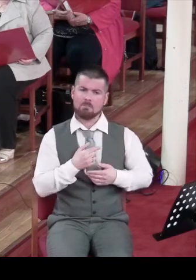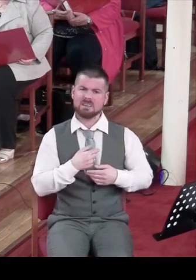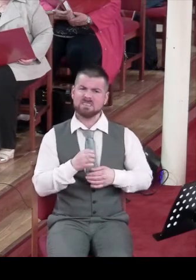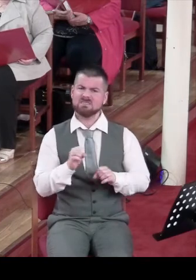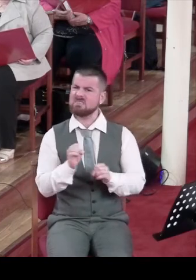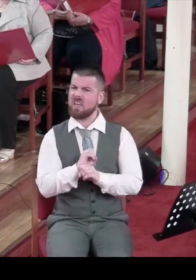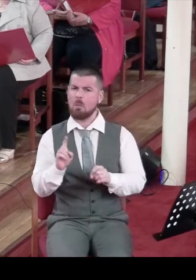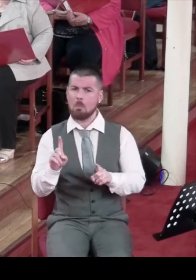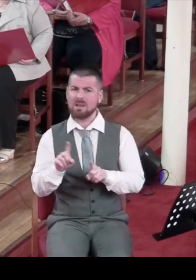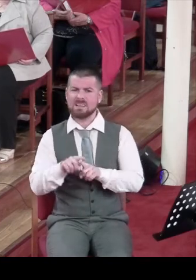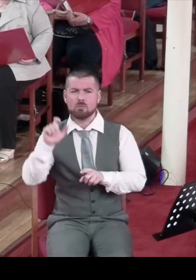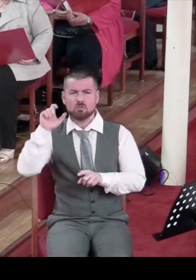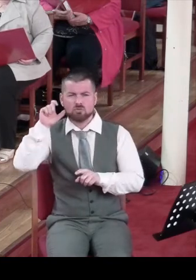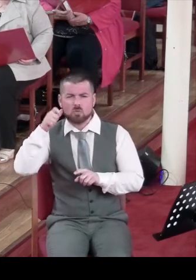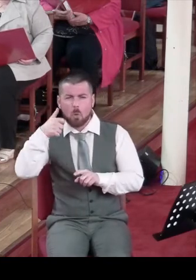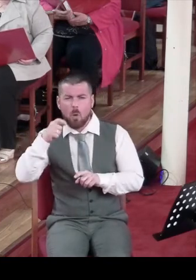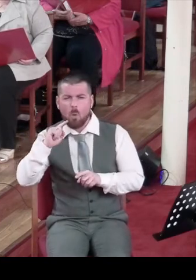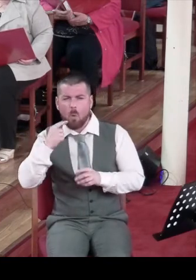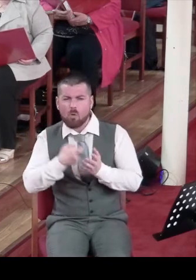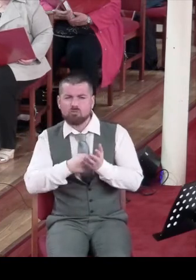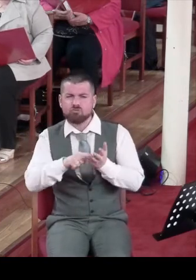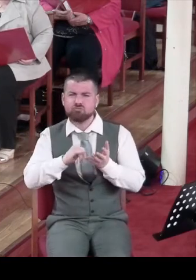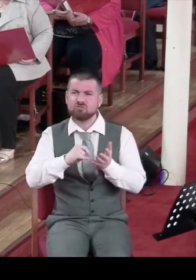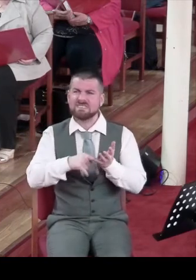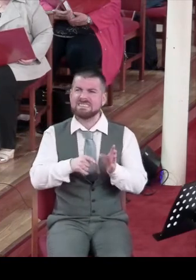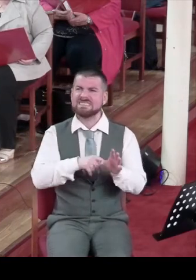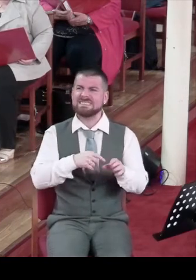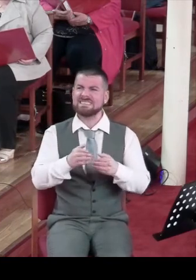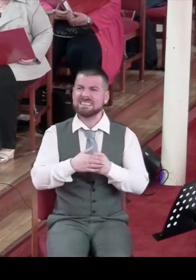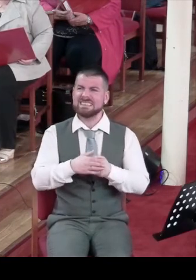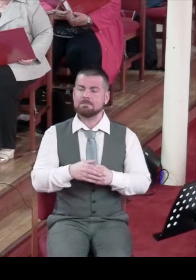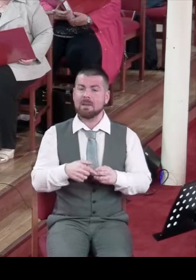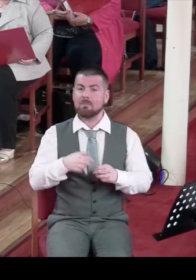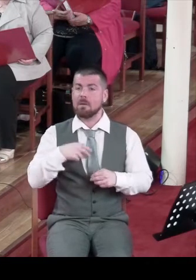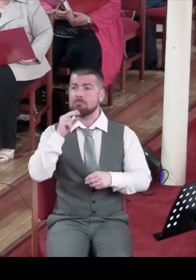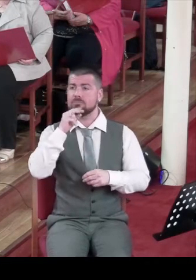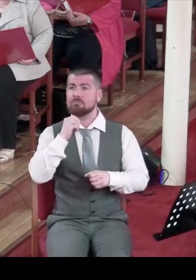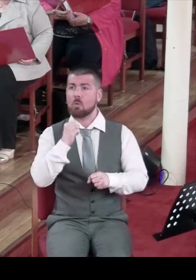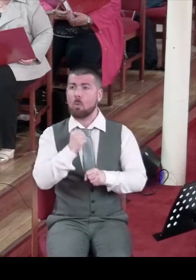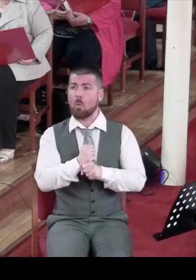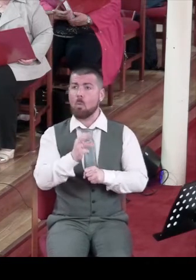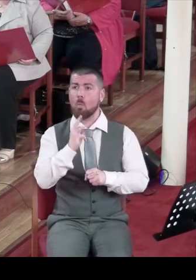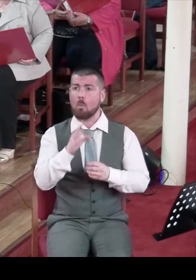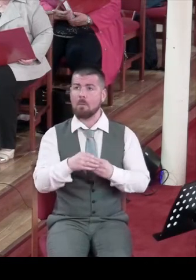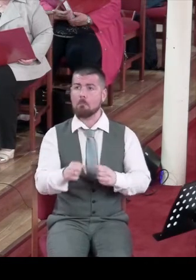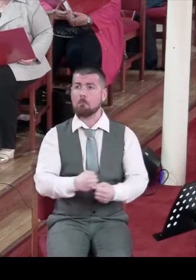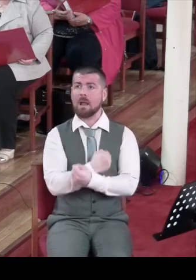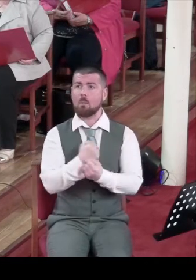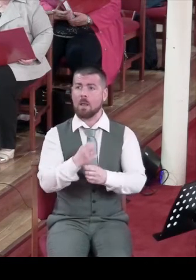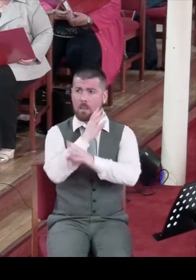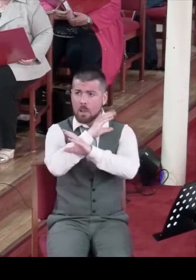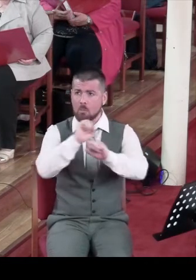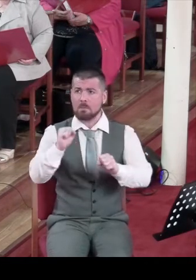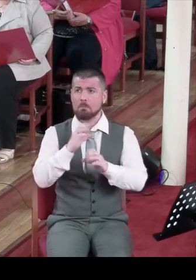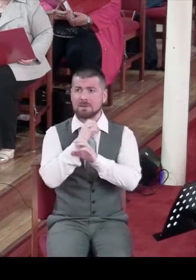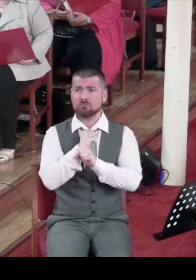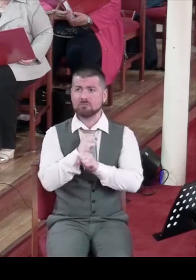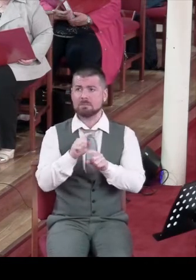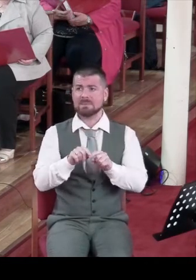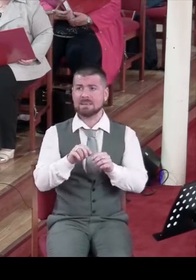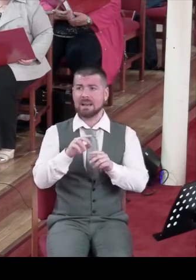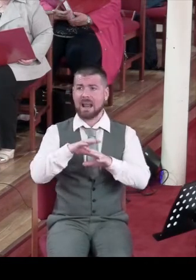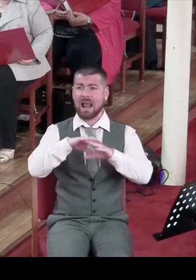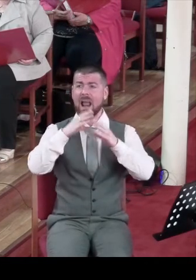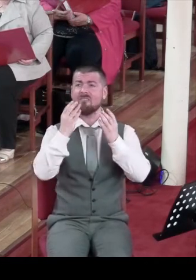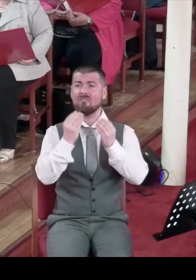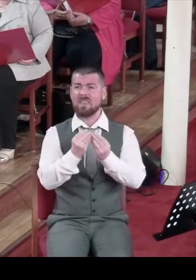but the creaking of a rusty gate. If I speak God's word with power, revealing all his mysteries and making